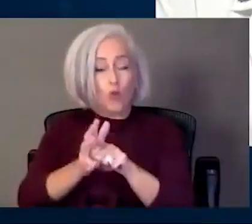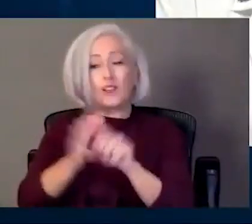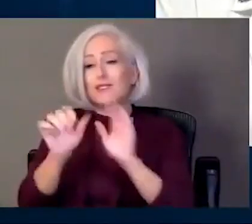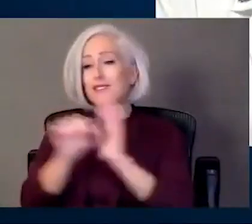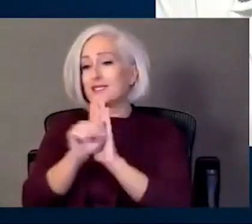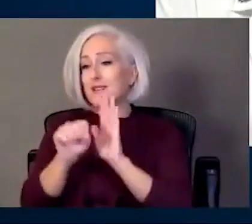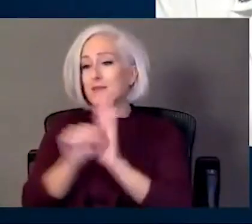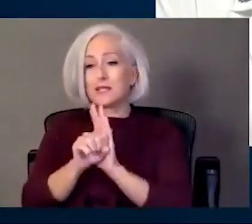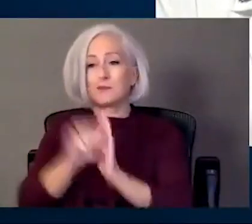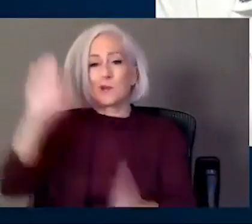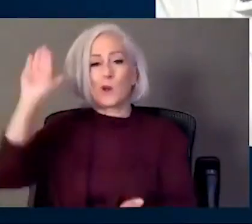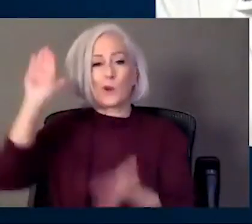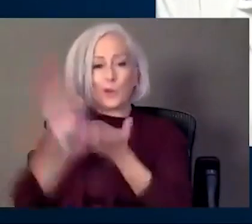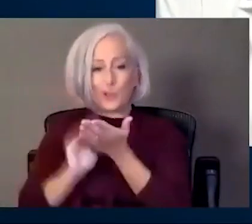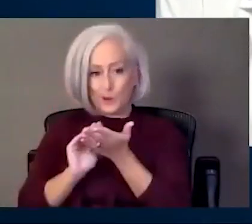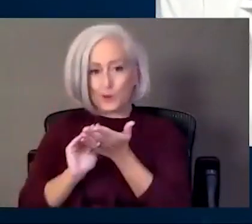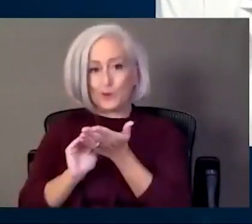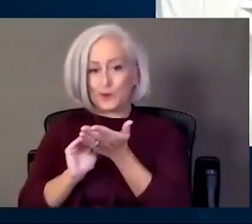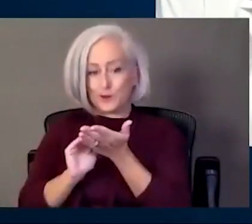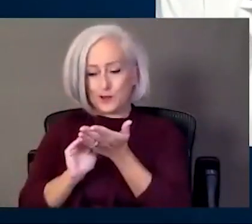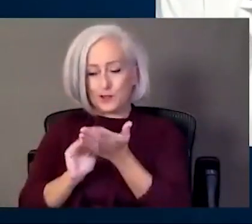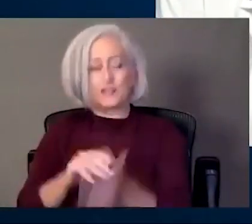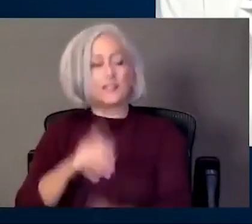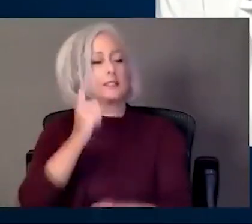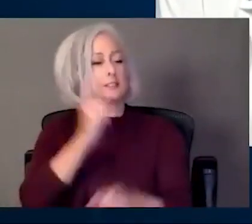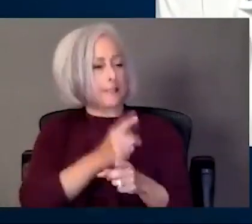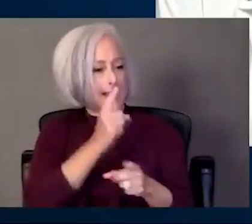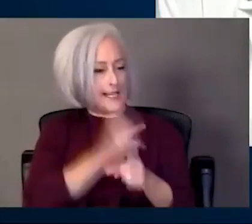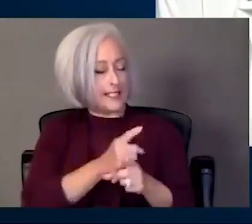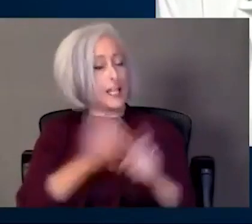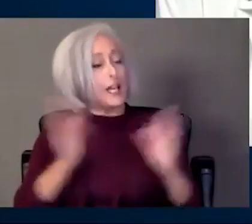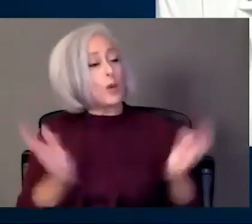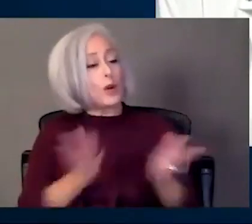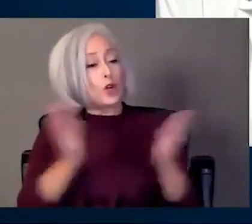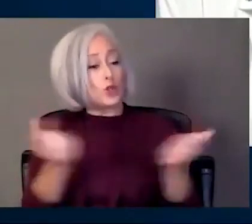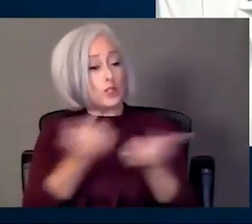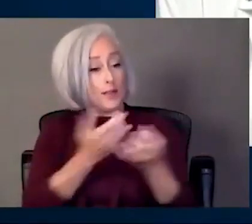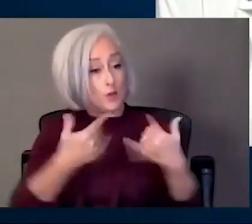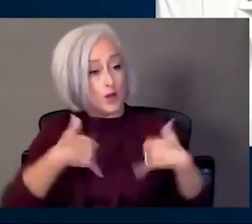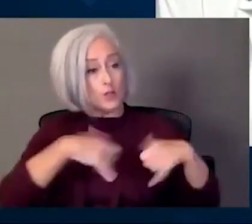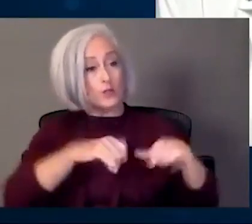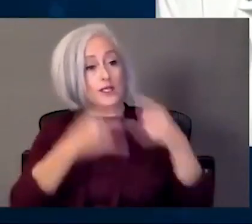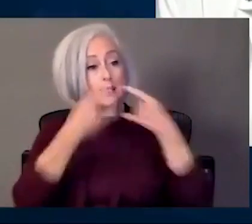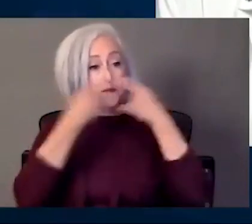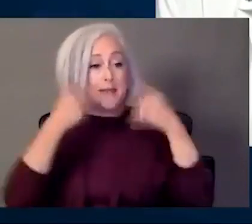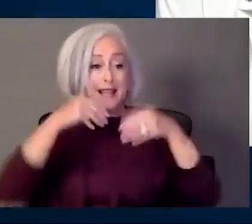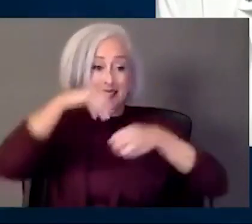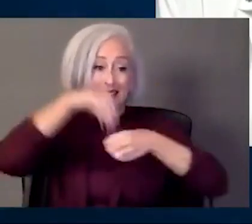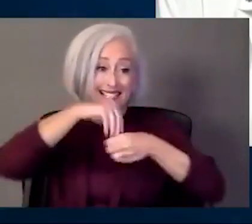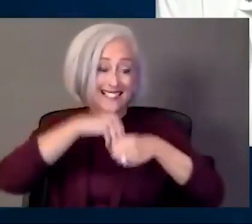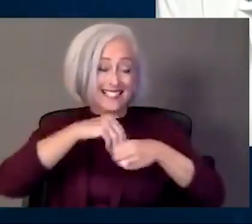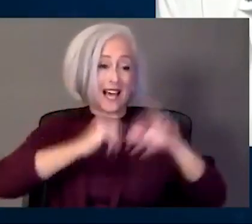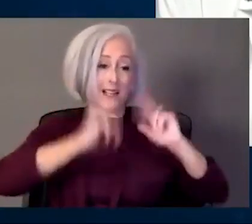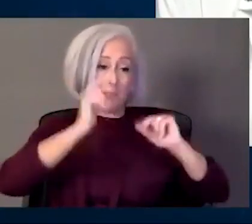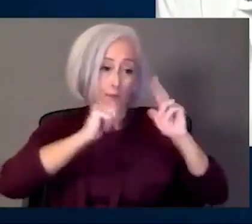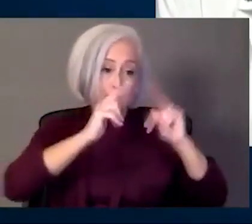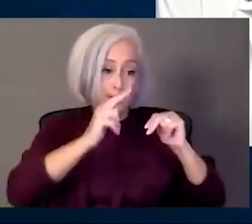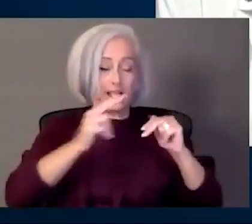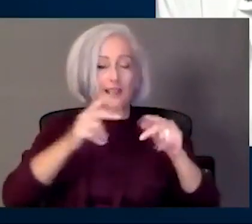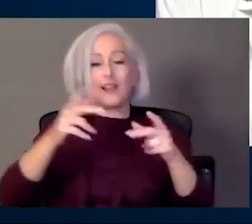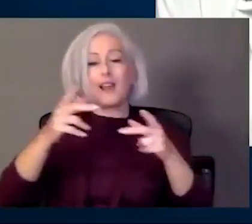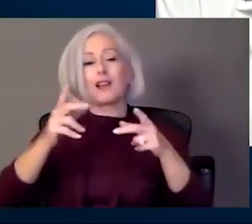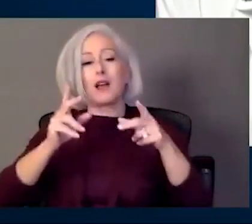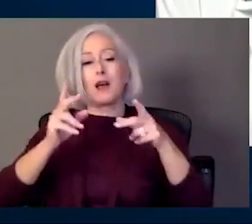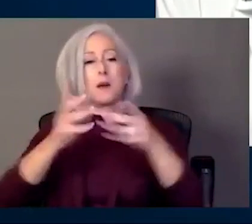reduced. Yeah, I think that's right, and why we are encouraging everybody to wear a mask when they're indoors in public in public spaces now. So, other questions?